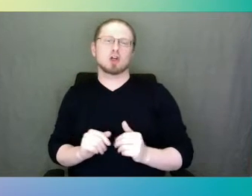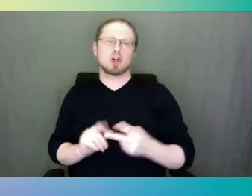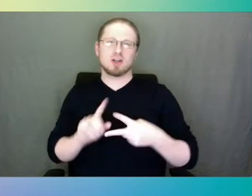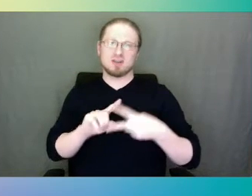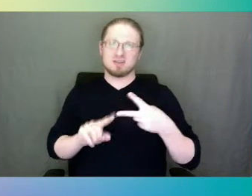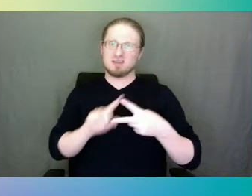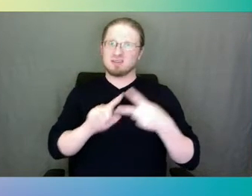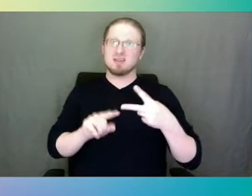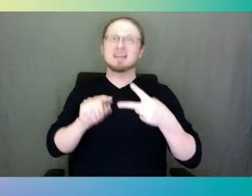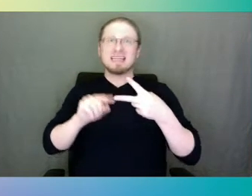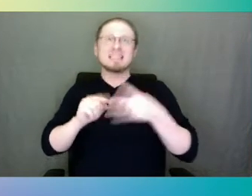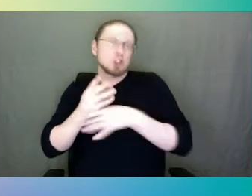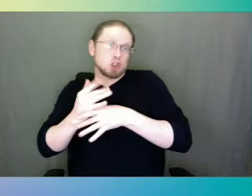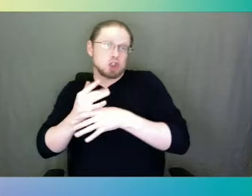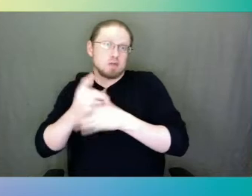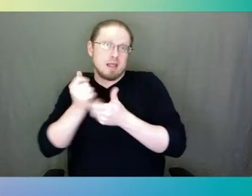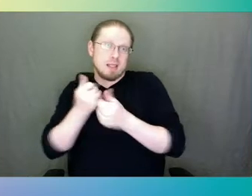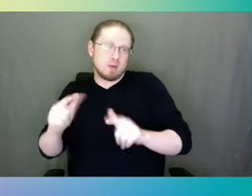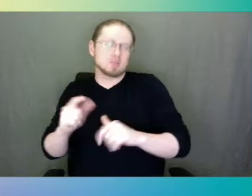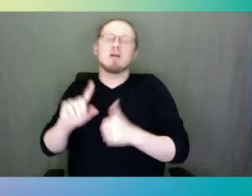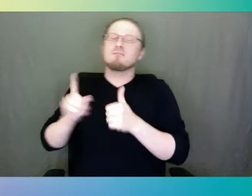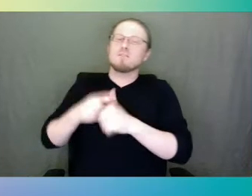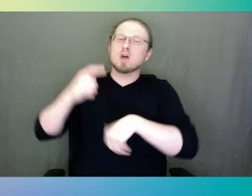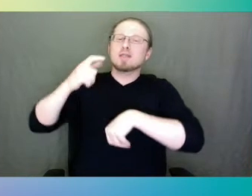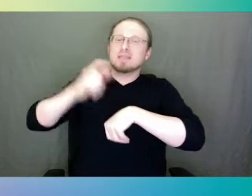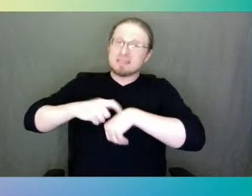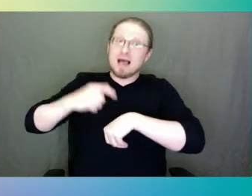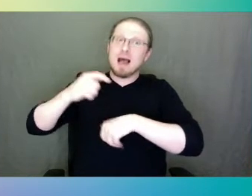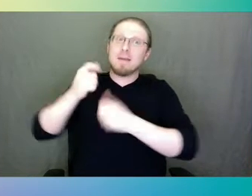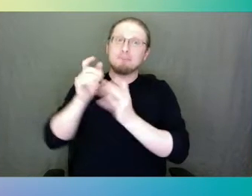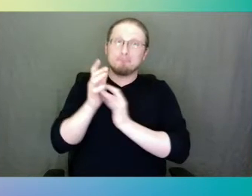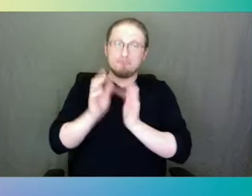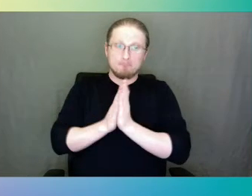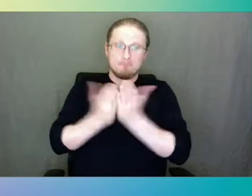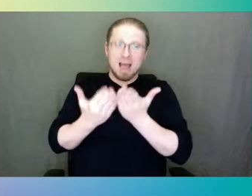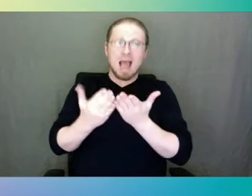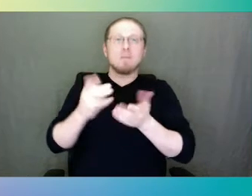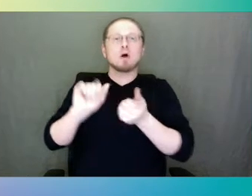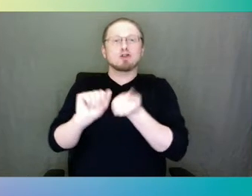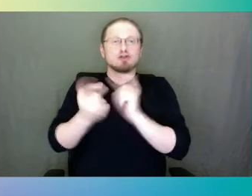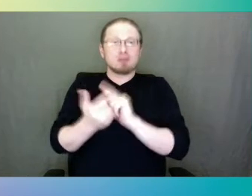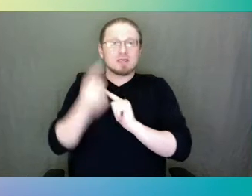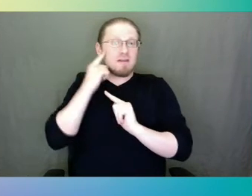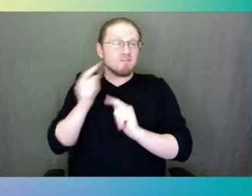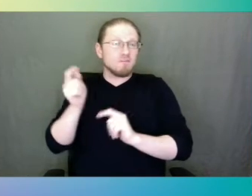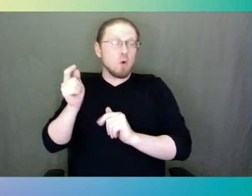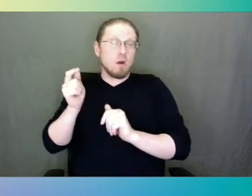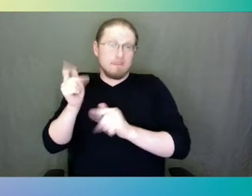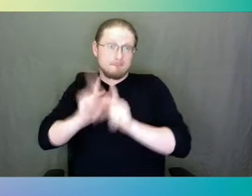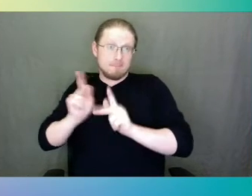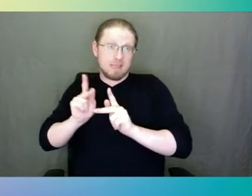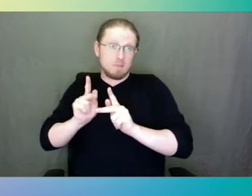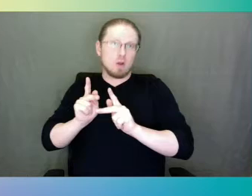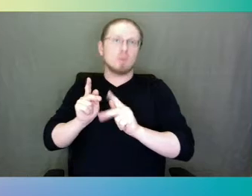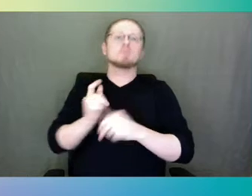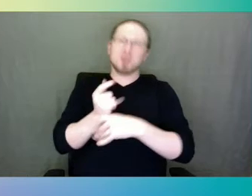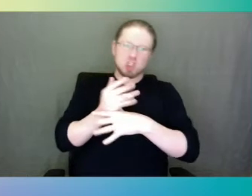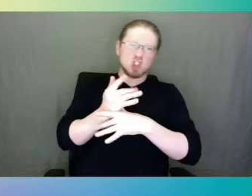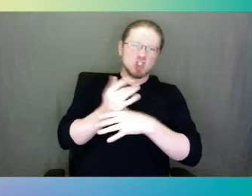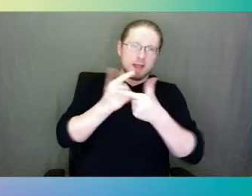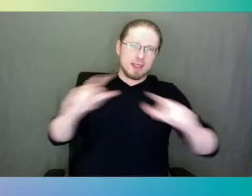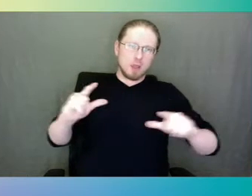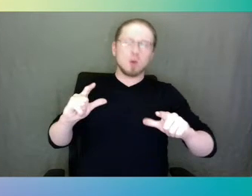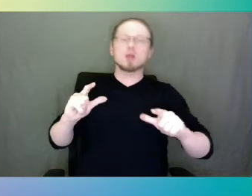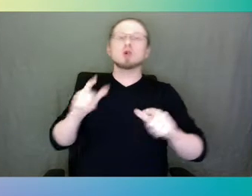the Bible was translated for the masses in German, in the German language. And this was done by Martin Luther during the Great